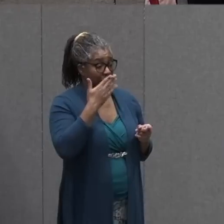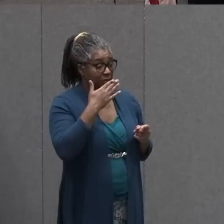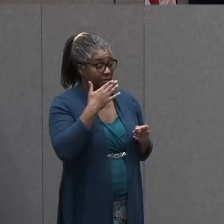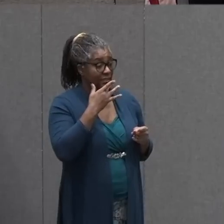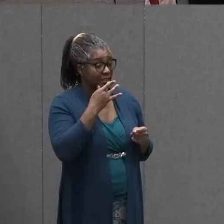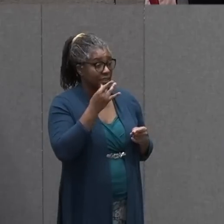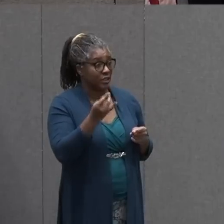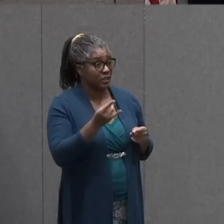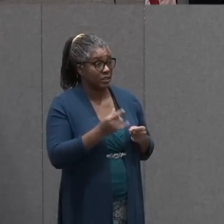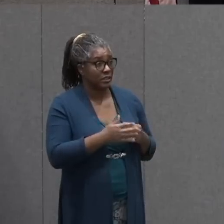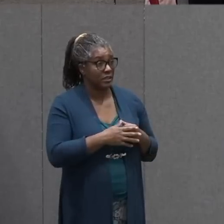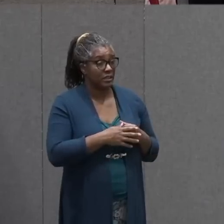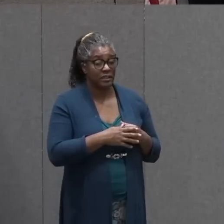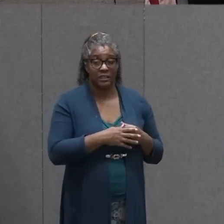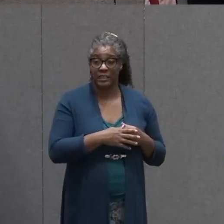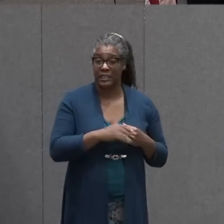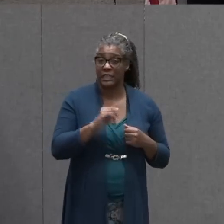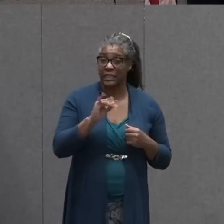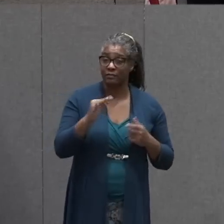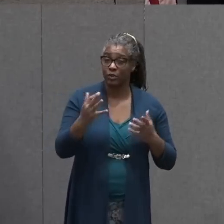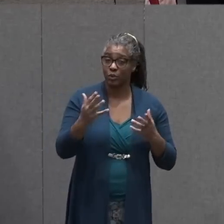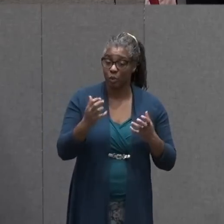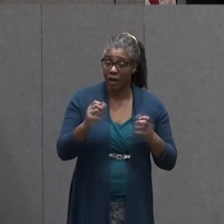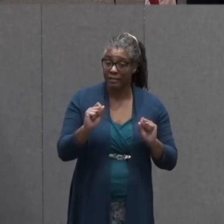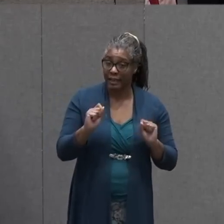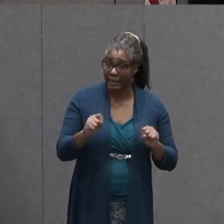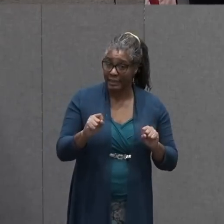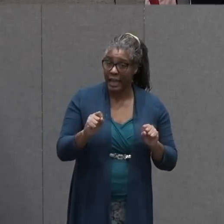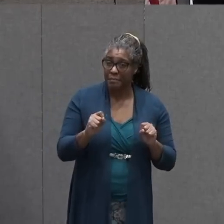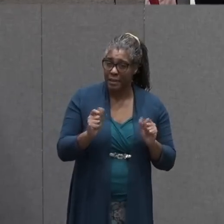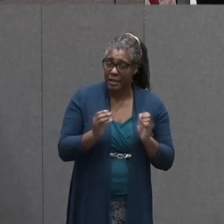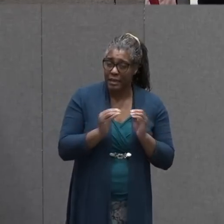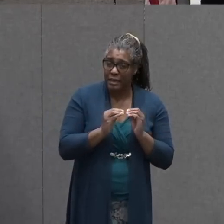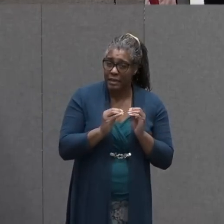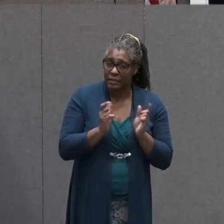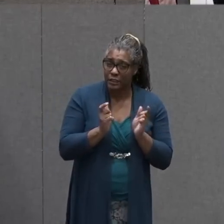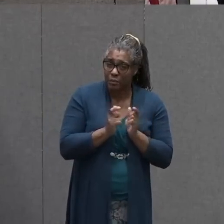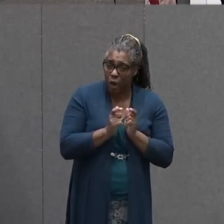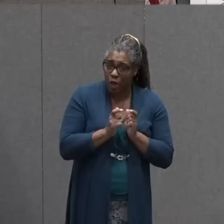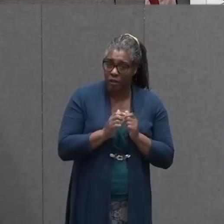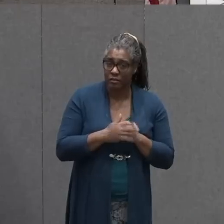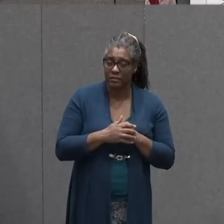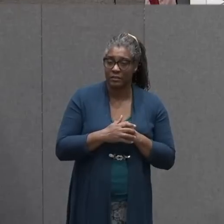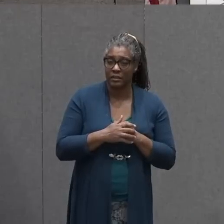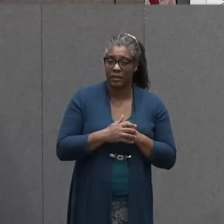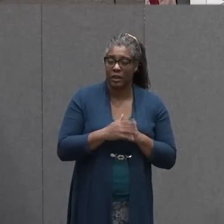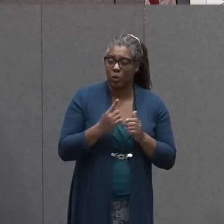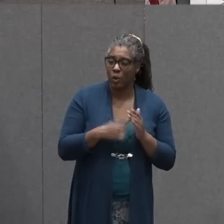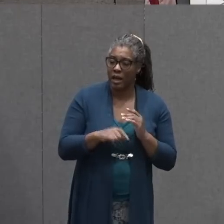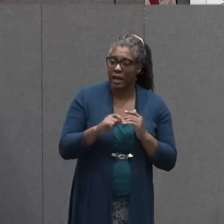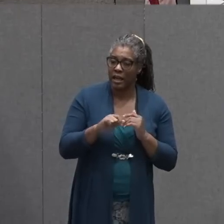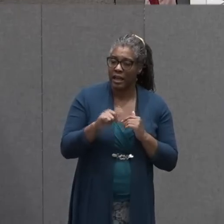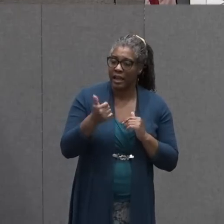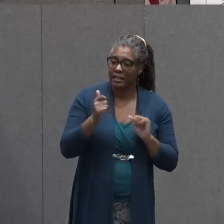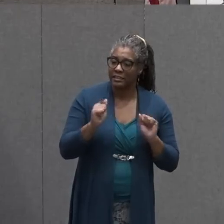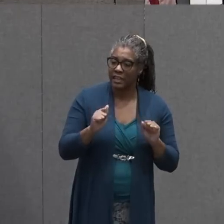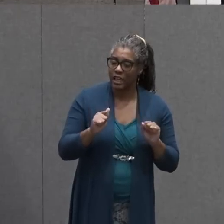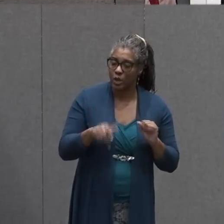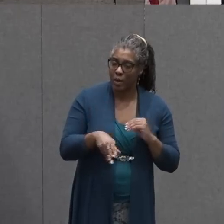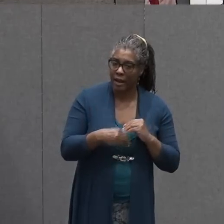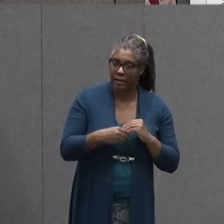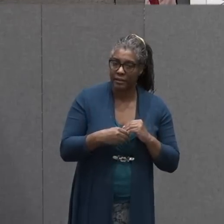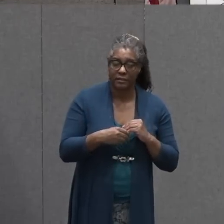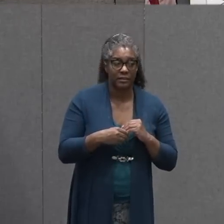And if you want, you can make them smaller. What else could we add to these fudge balls if we needed to? Chocolate